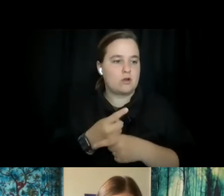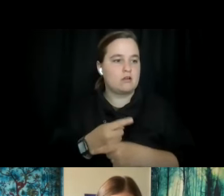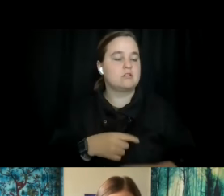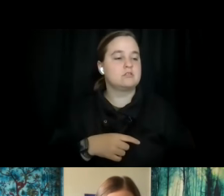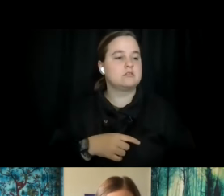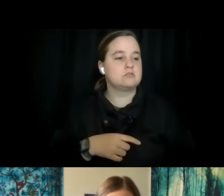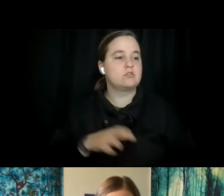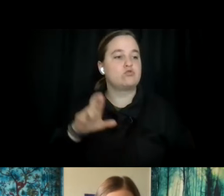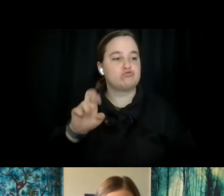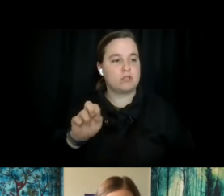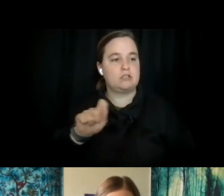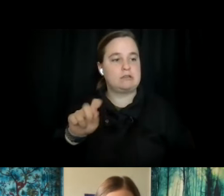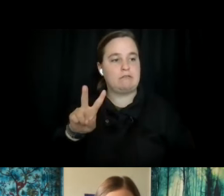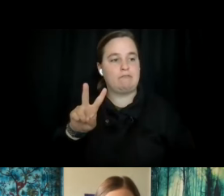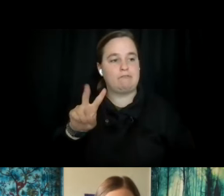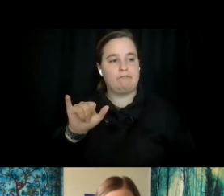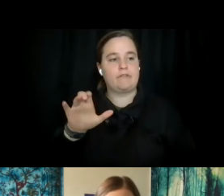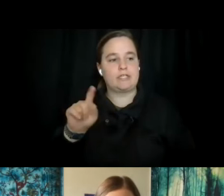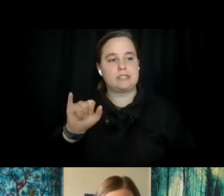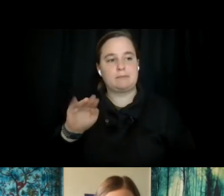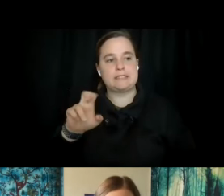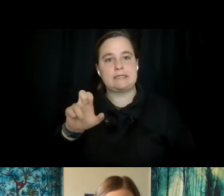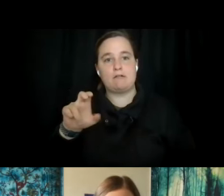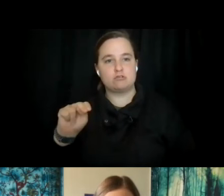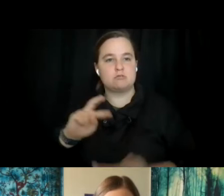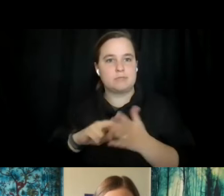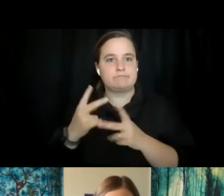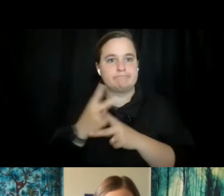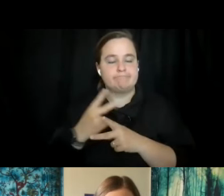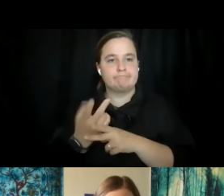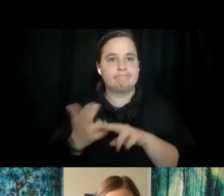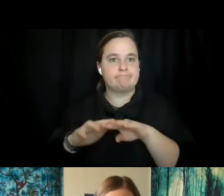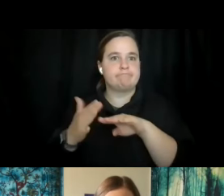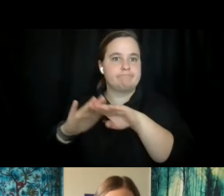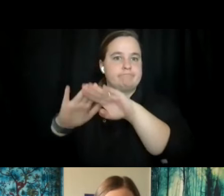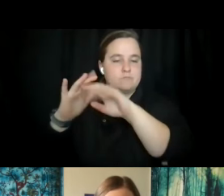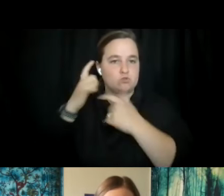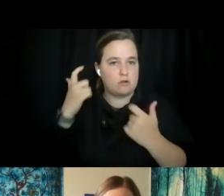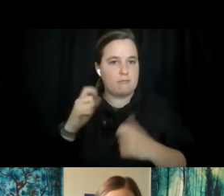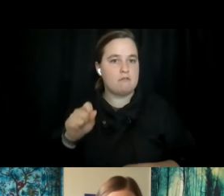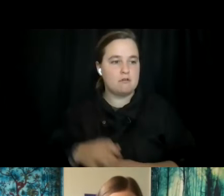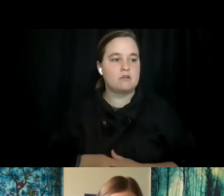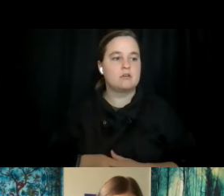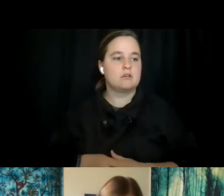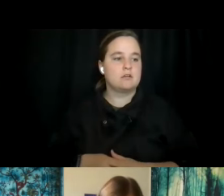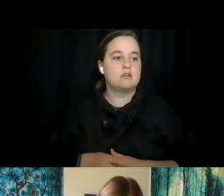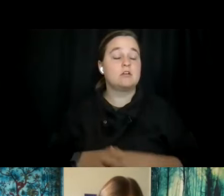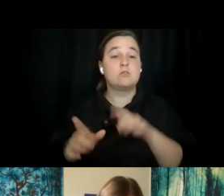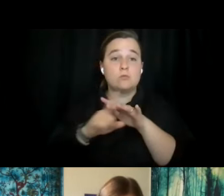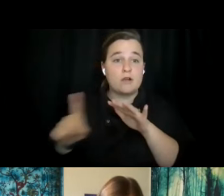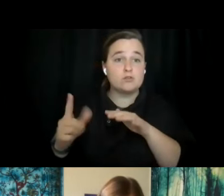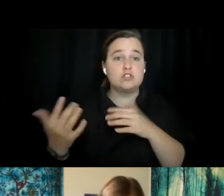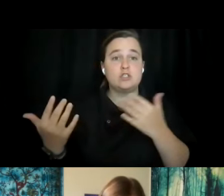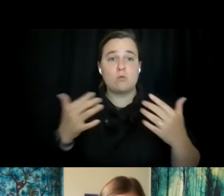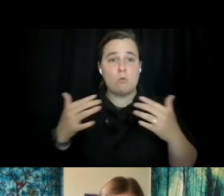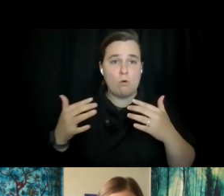re-victimization, so that compounding trauma, refugee war trauma. So knowing that these areas can overlap